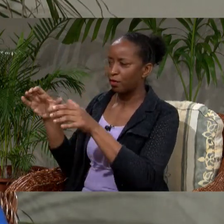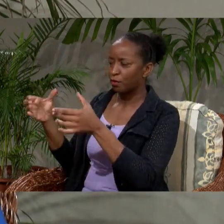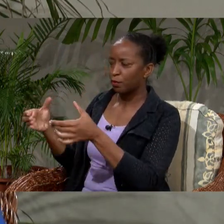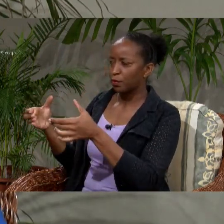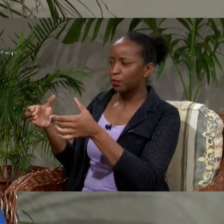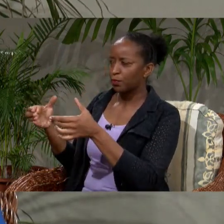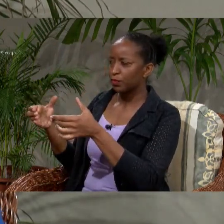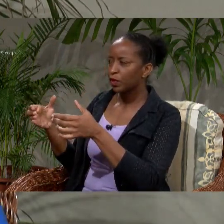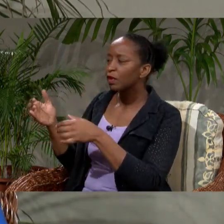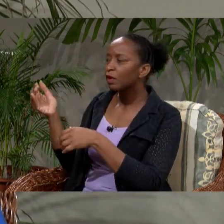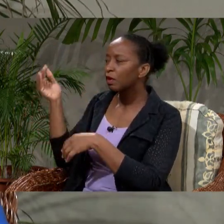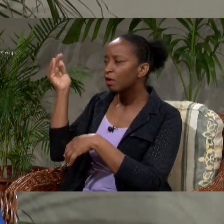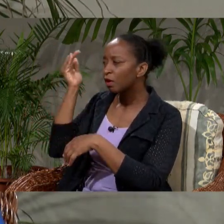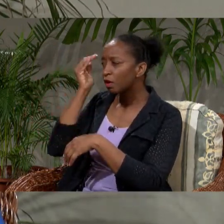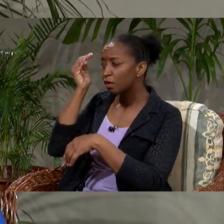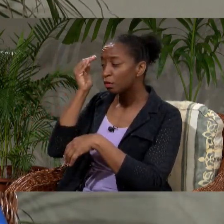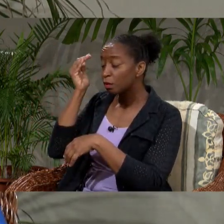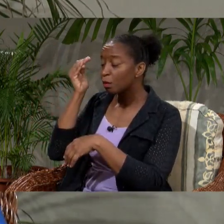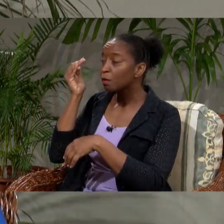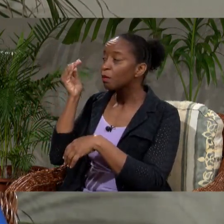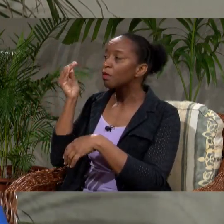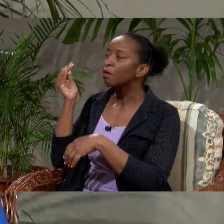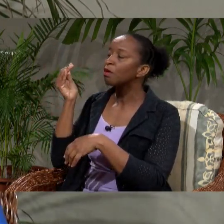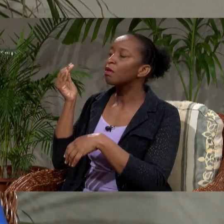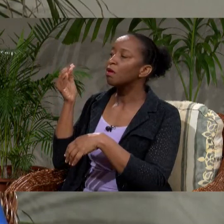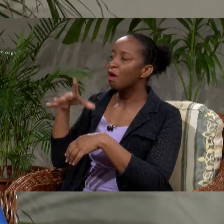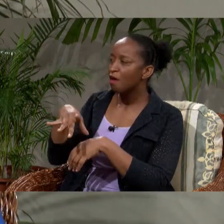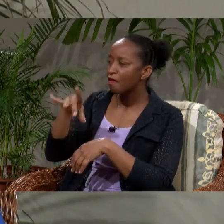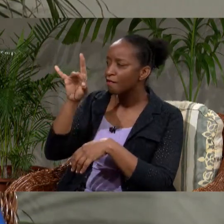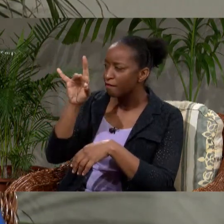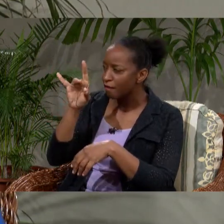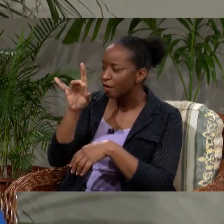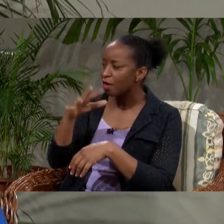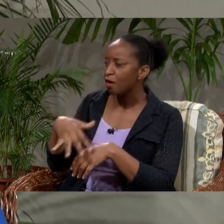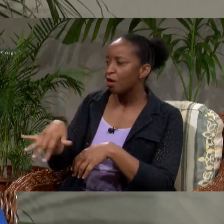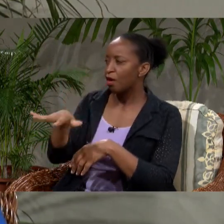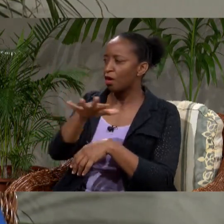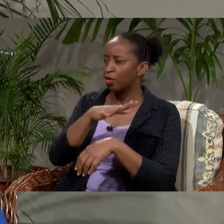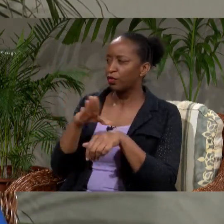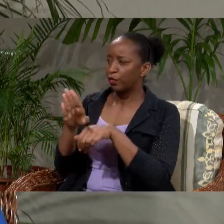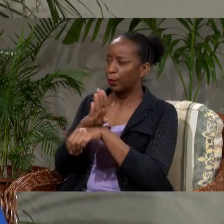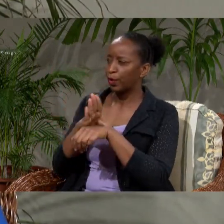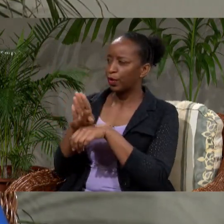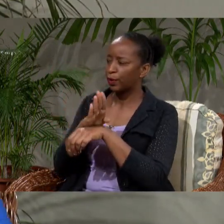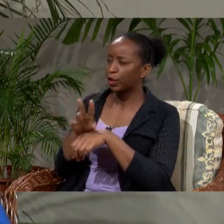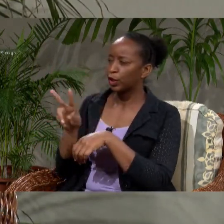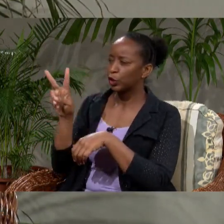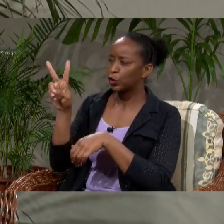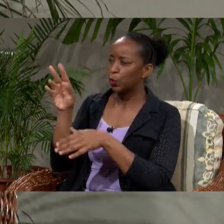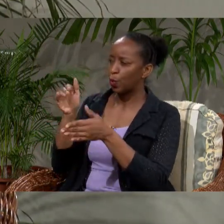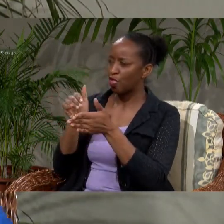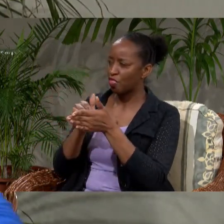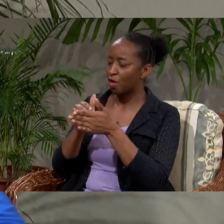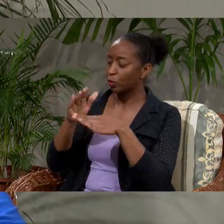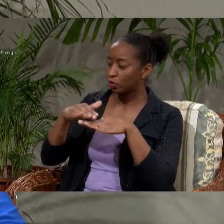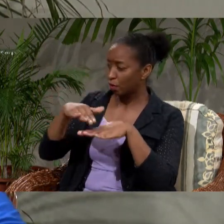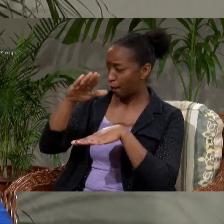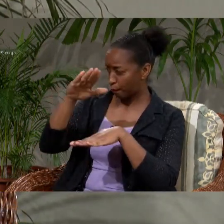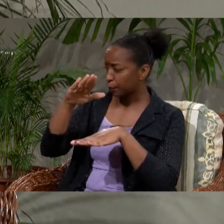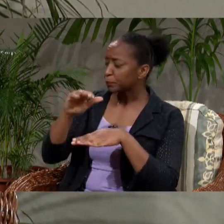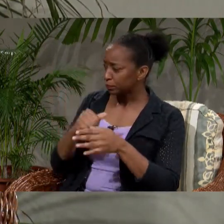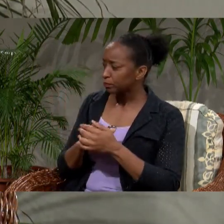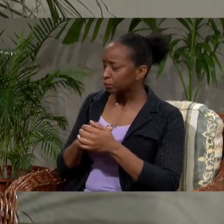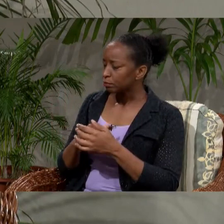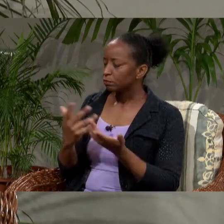showed me that there are more than 2,000 deaths and hard here in Barbados, which tell me that if I'm able